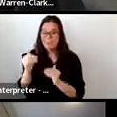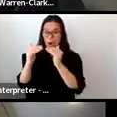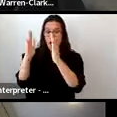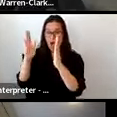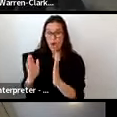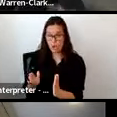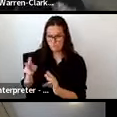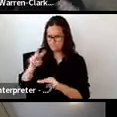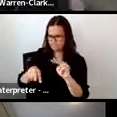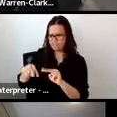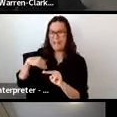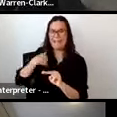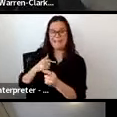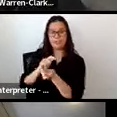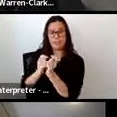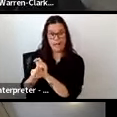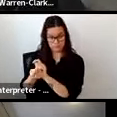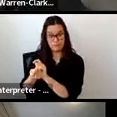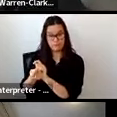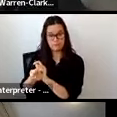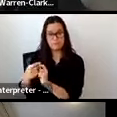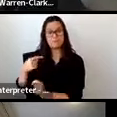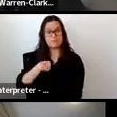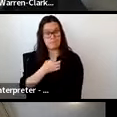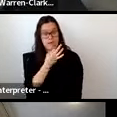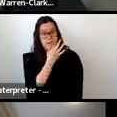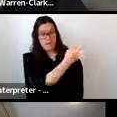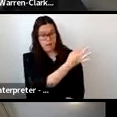it goes to Kaingaora for their approval.